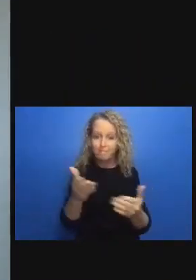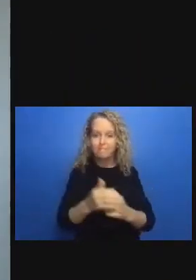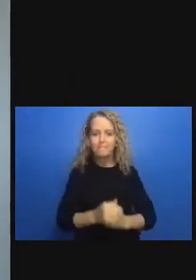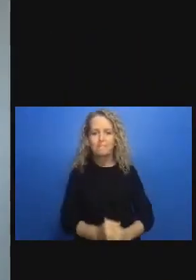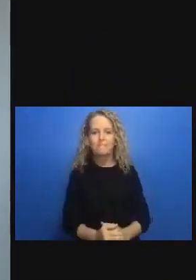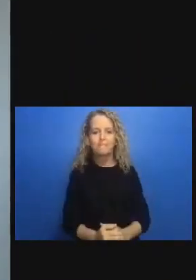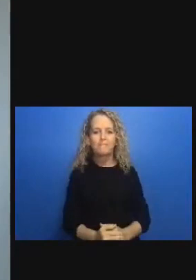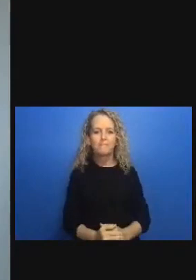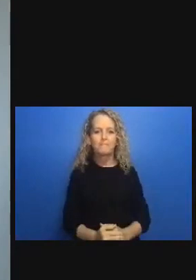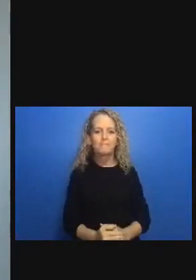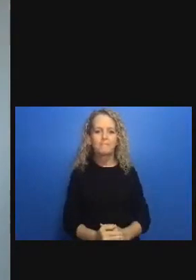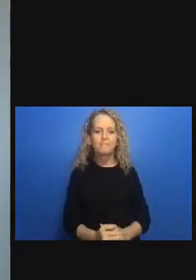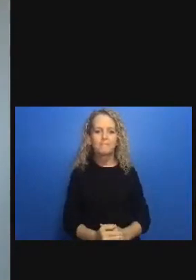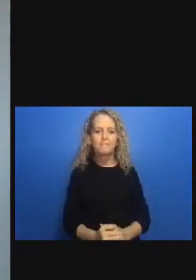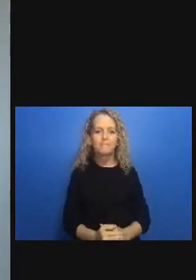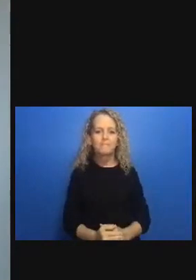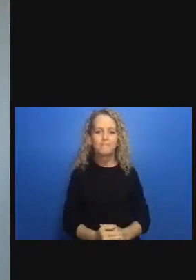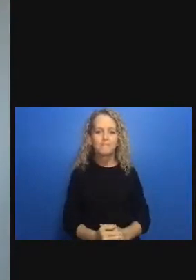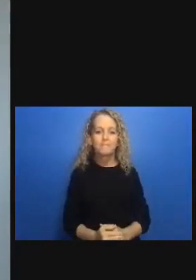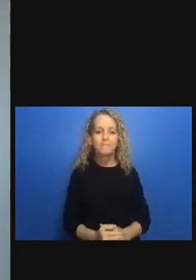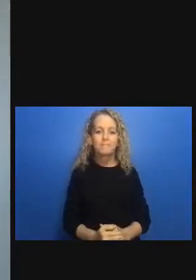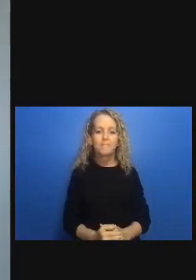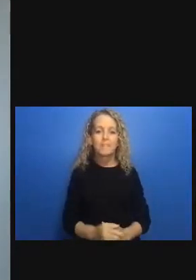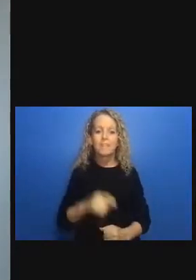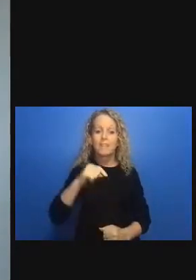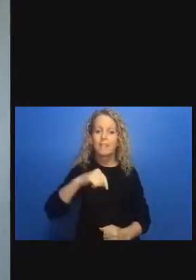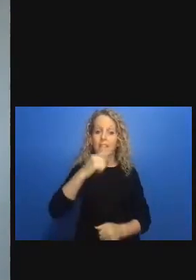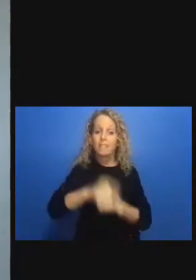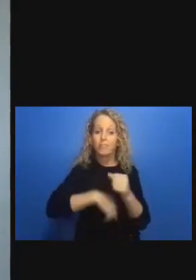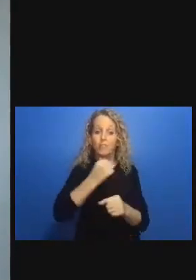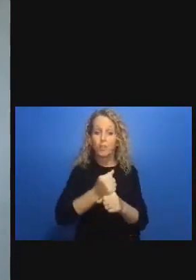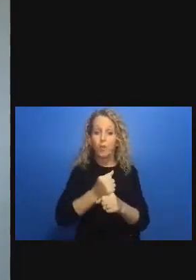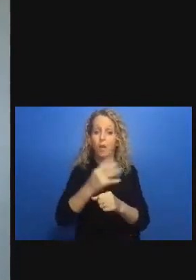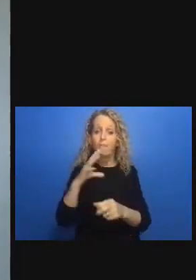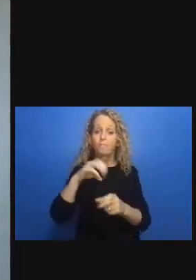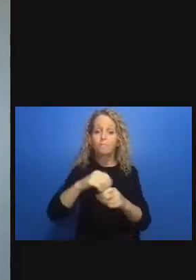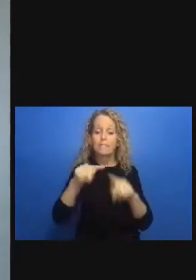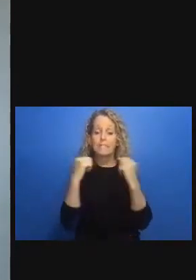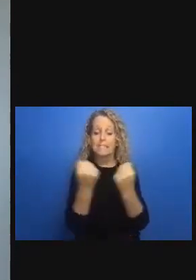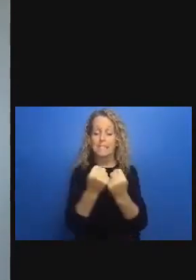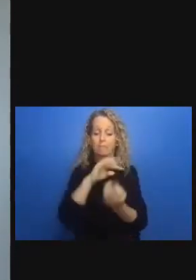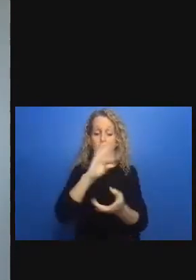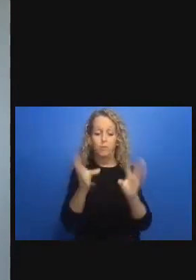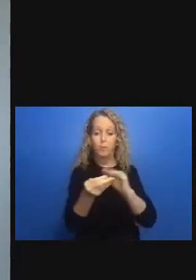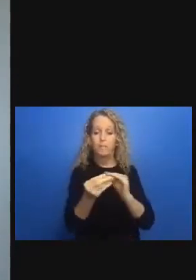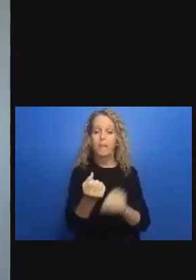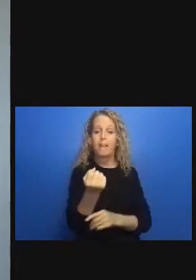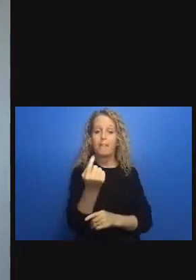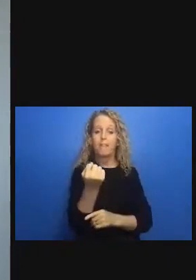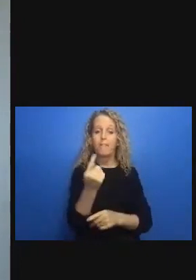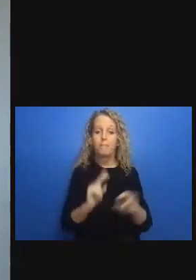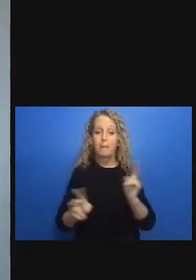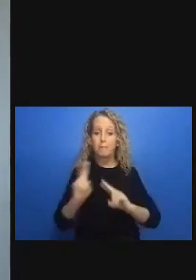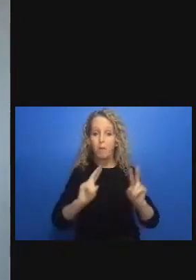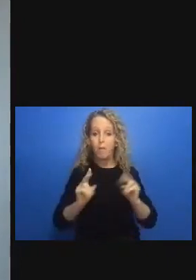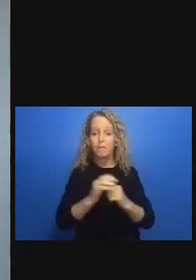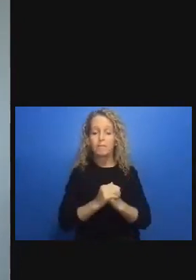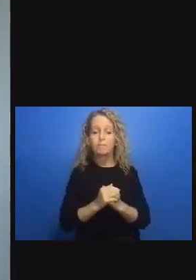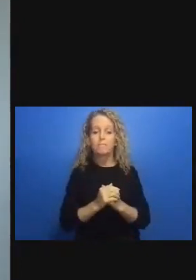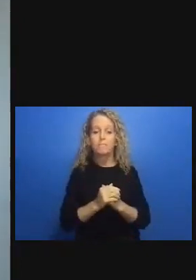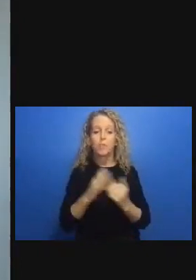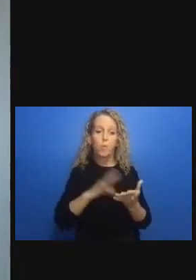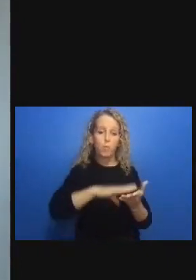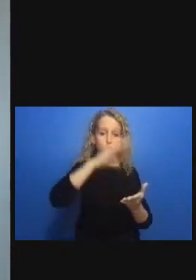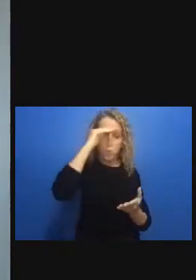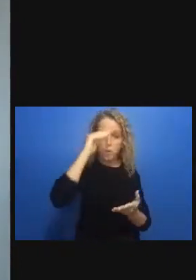As was noted earlier this year, I had the pleasure of being part of a team of 11 people who considered the future of learning and work, as was introduced,